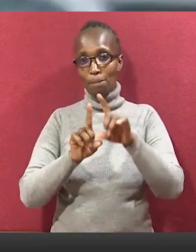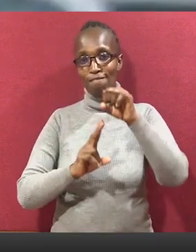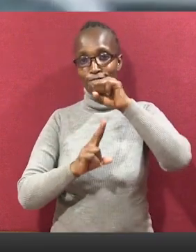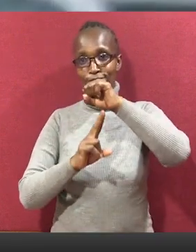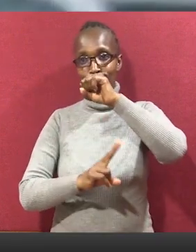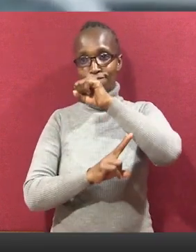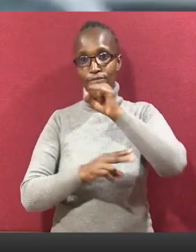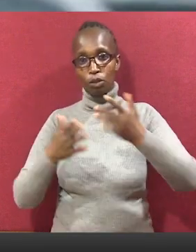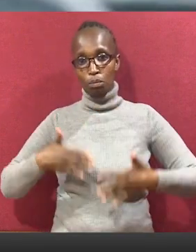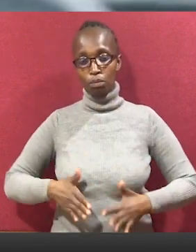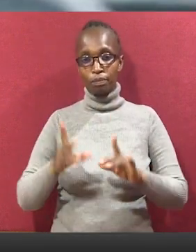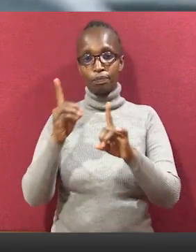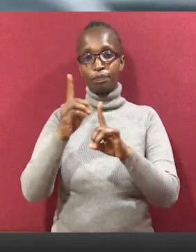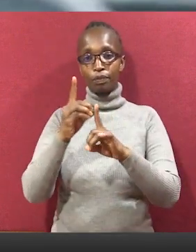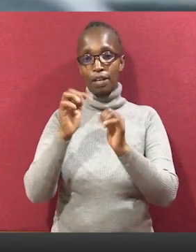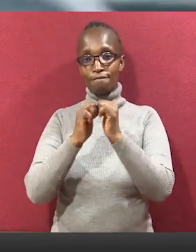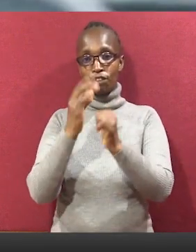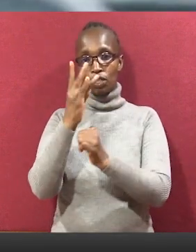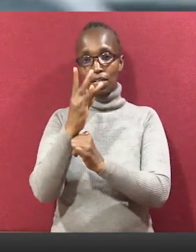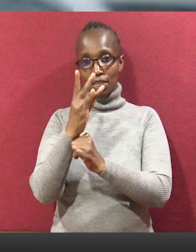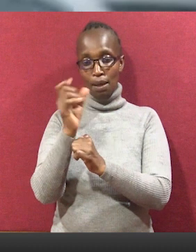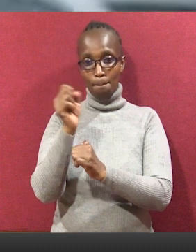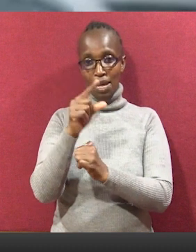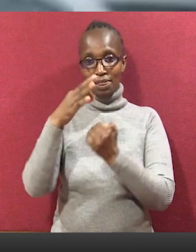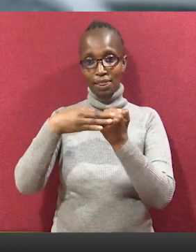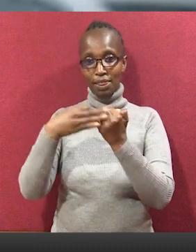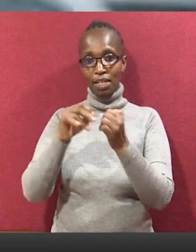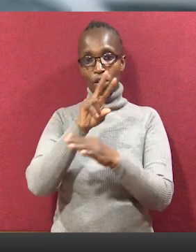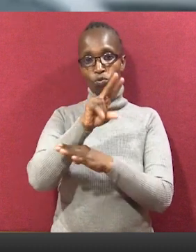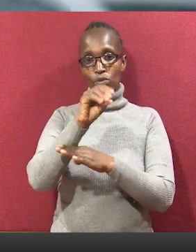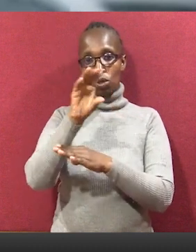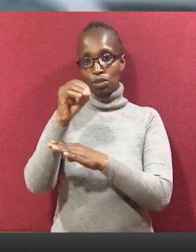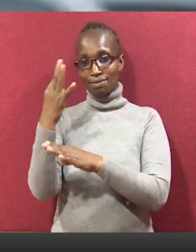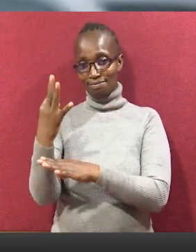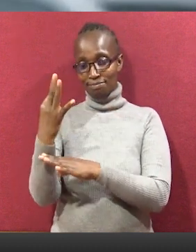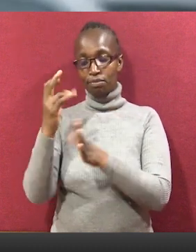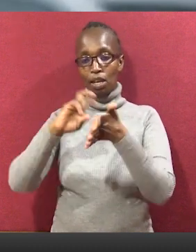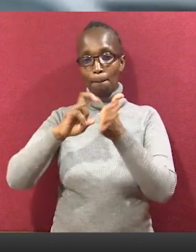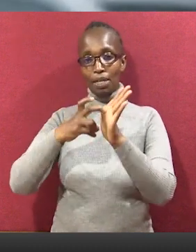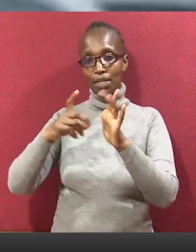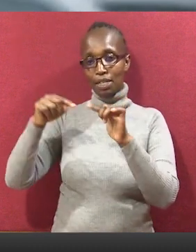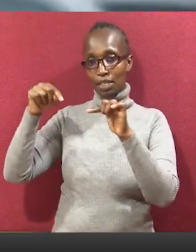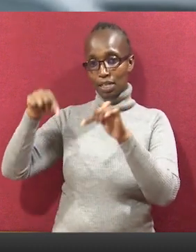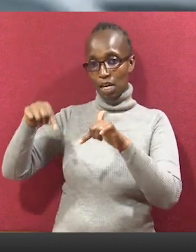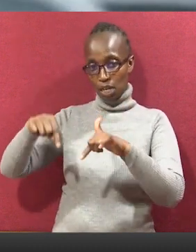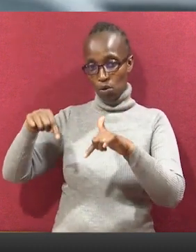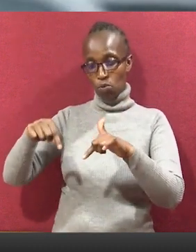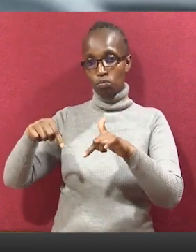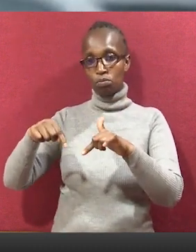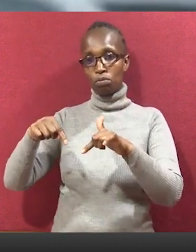Safaricom Foundation was born on the 14th of August 2003. So we'll